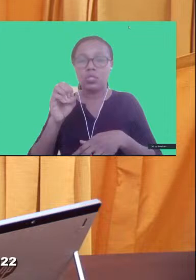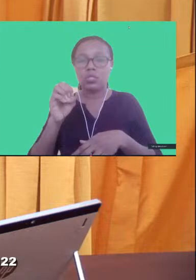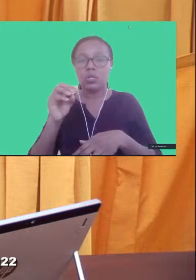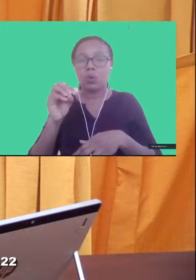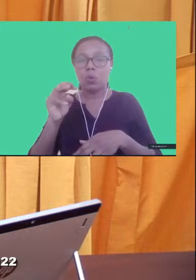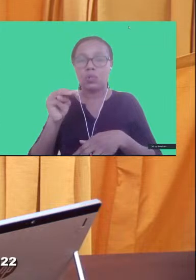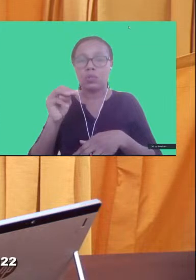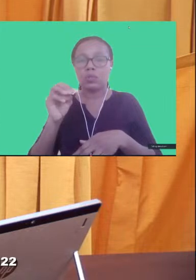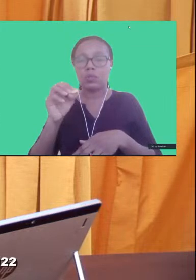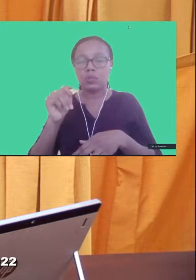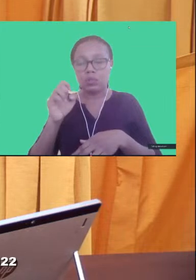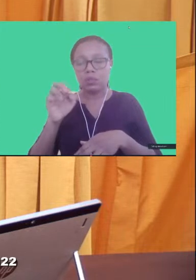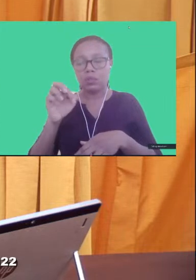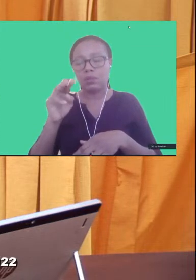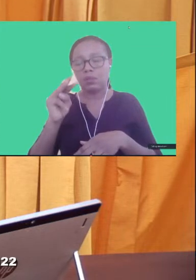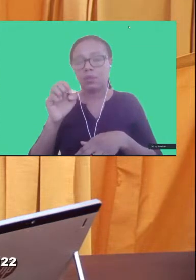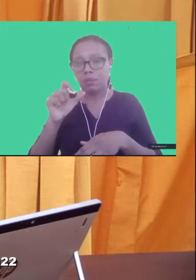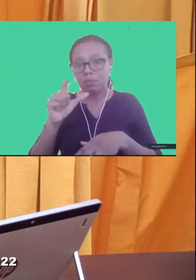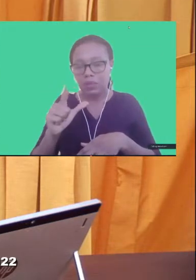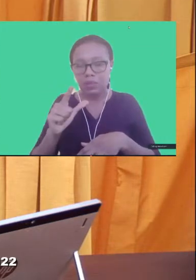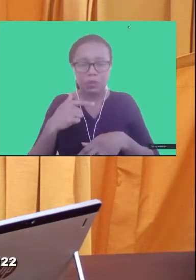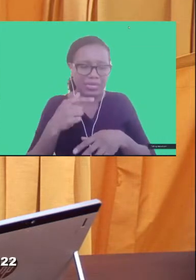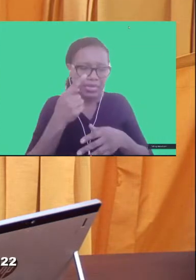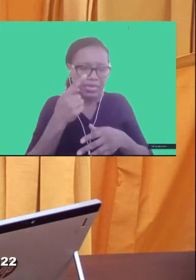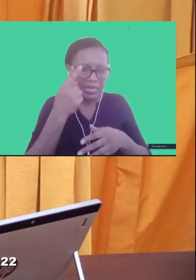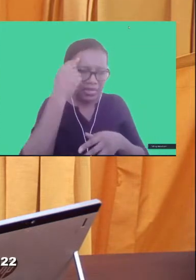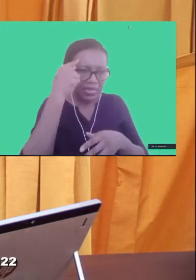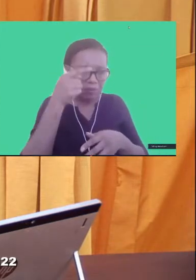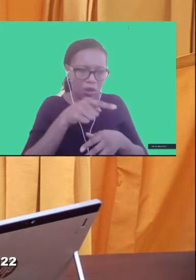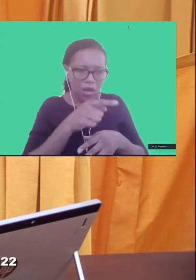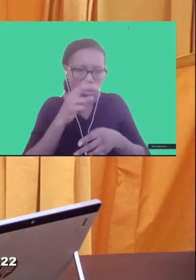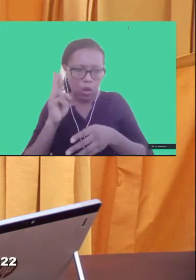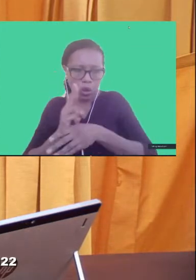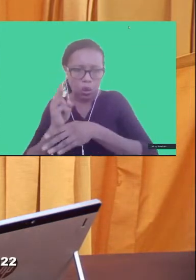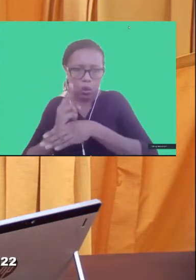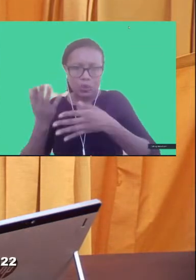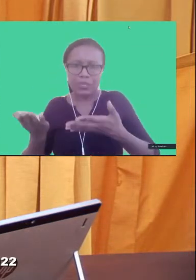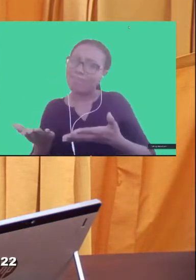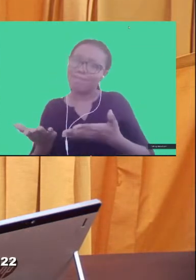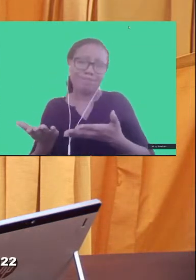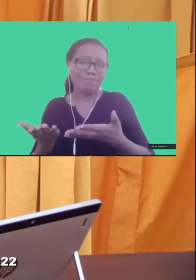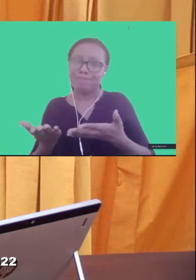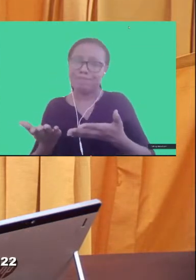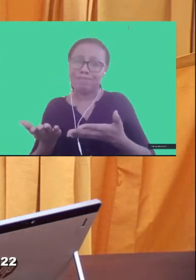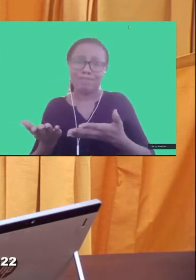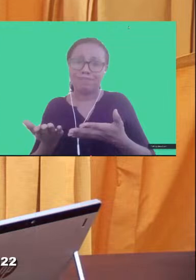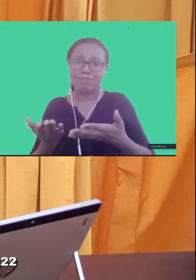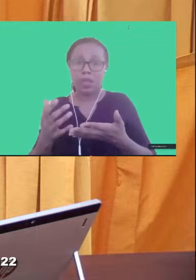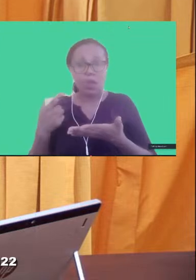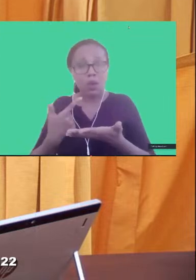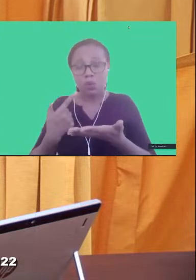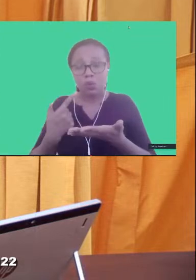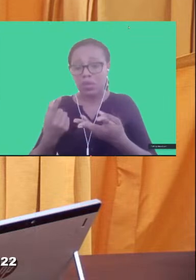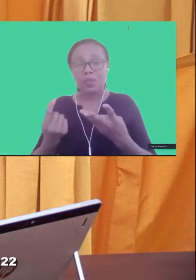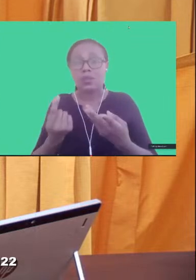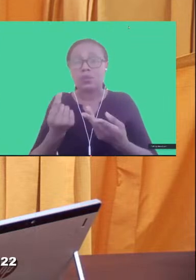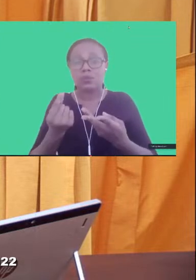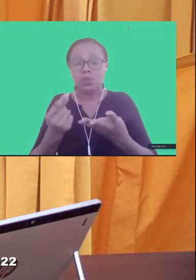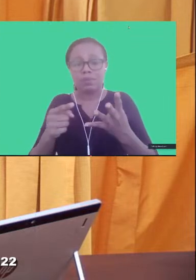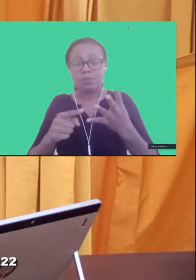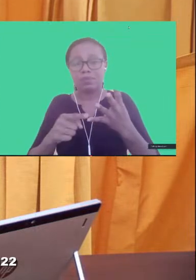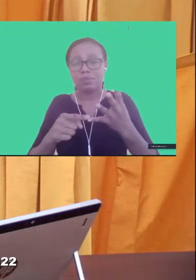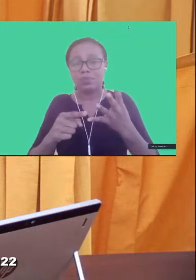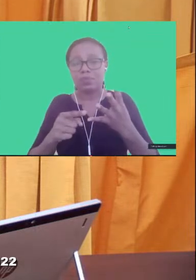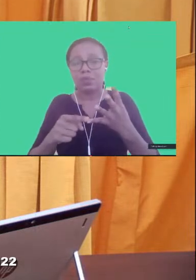are really wind, solar, using the ocean, and using biomass